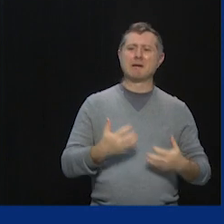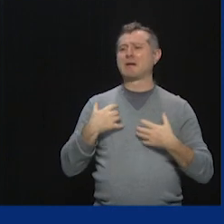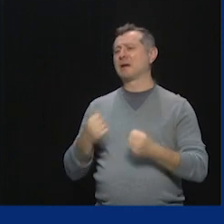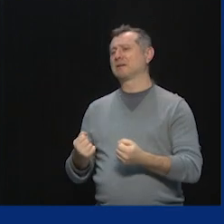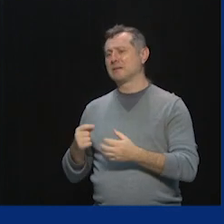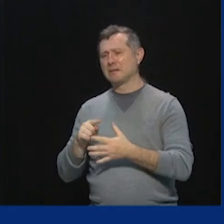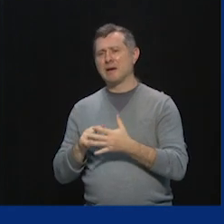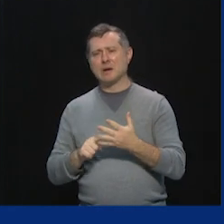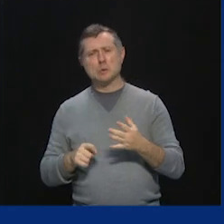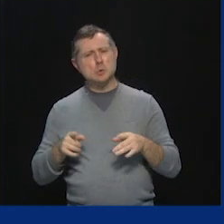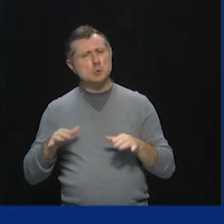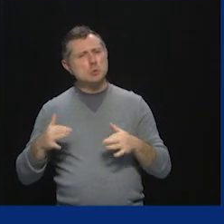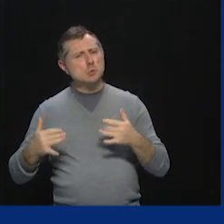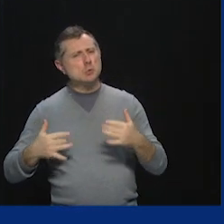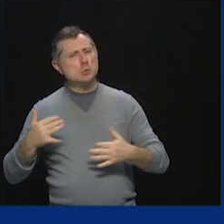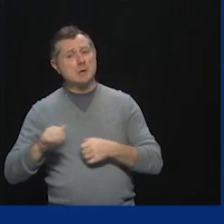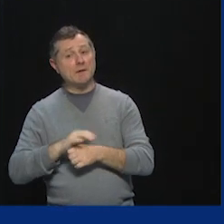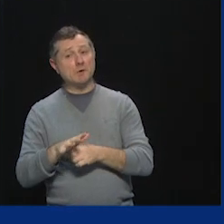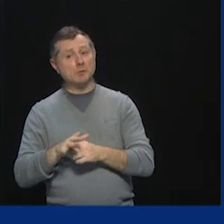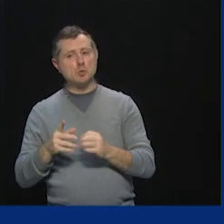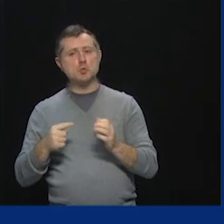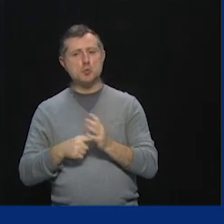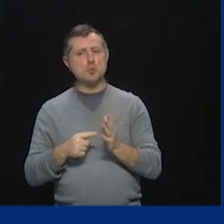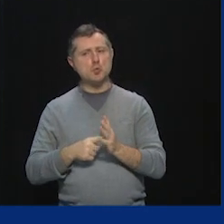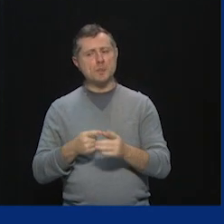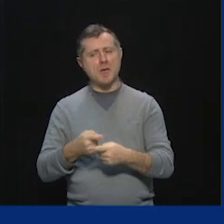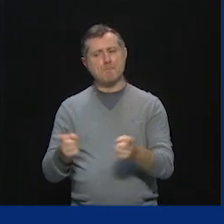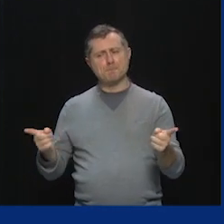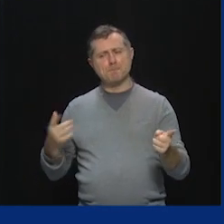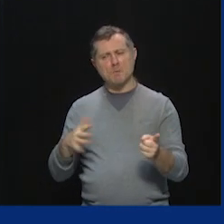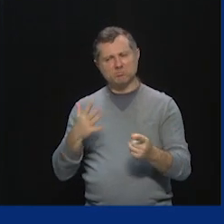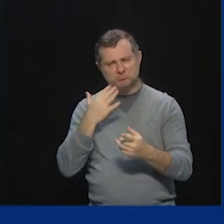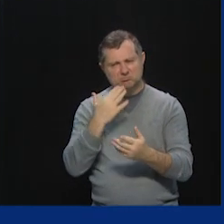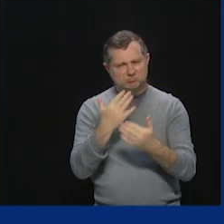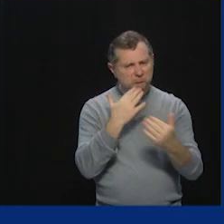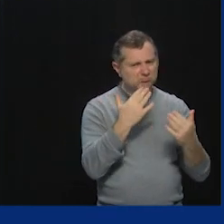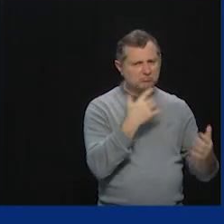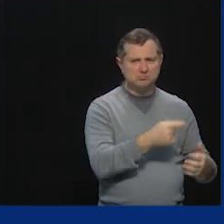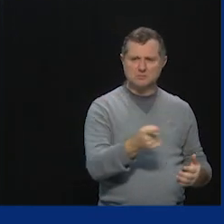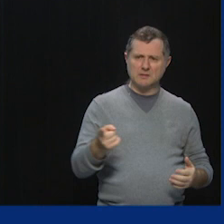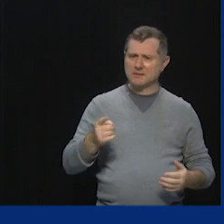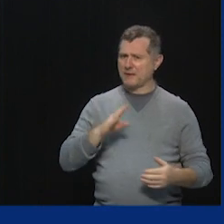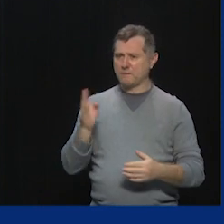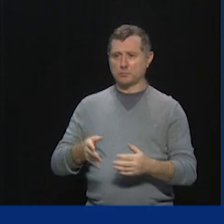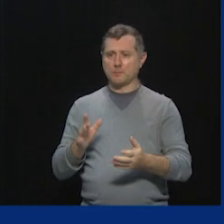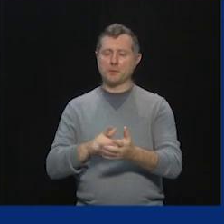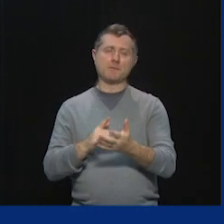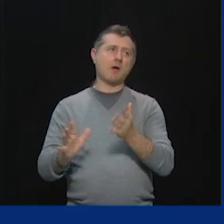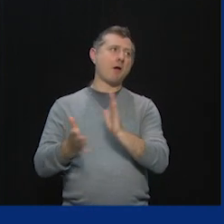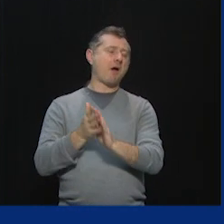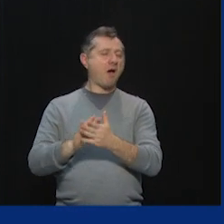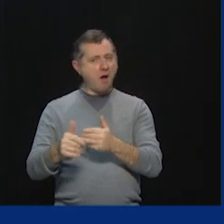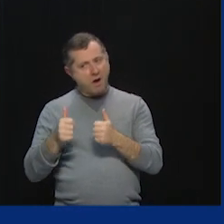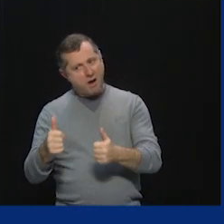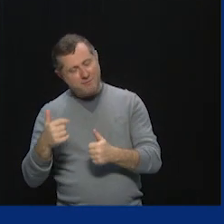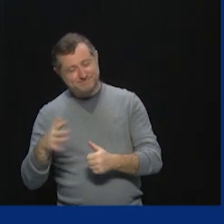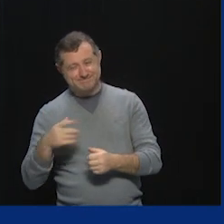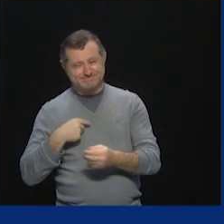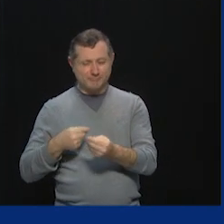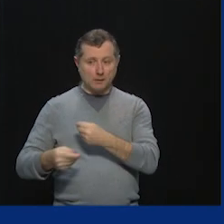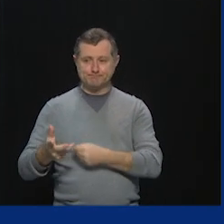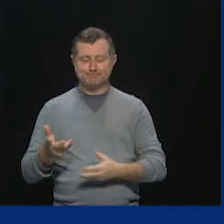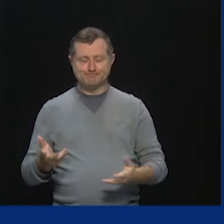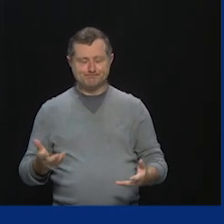And we owe them a debt of gratitude that we will never be able to repay. Let's just be clear. We'll never be able to repay them for it, but we do thank them to the best of our